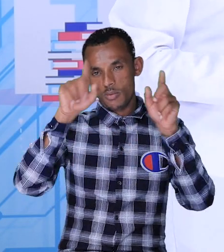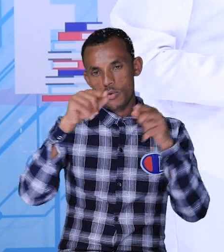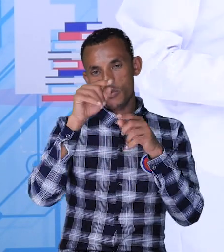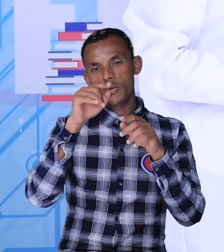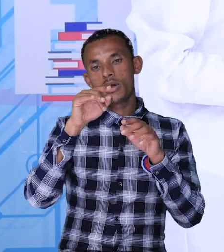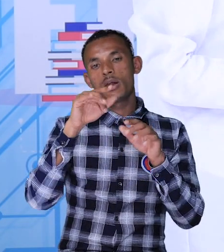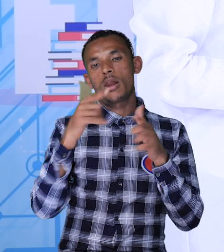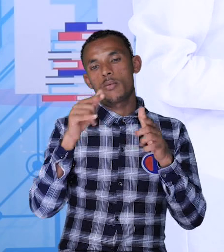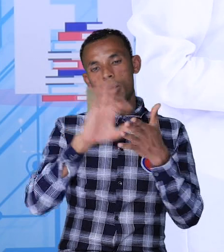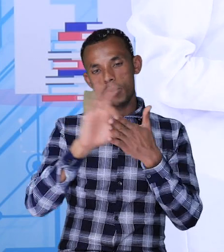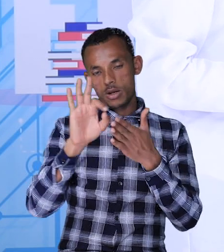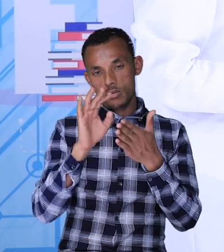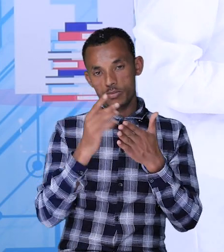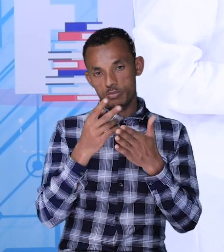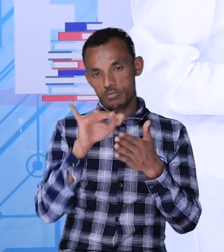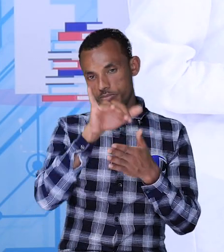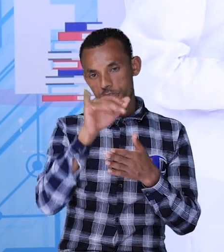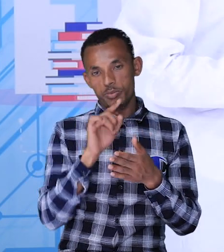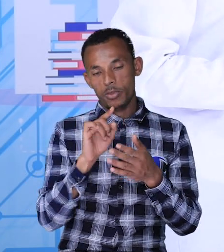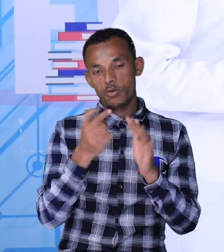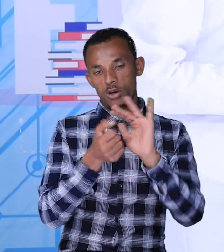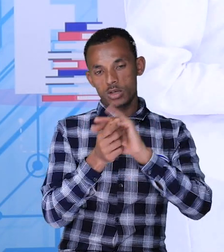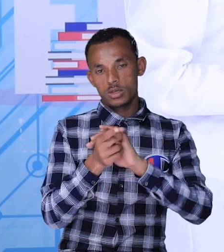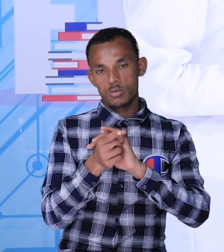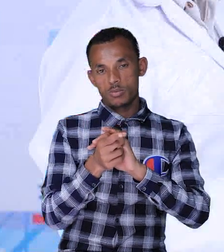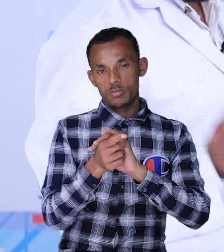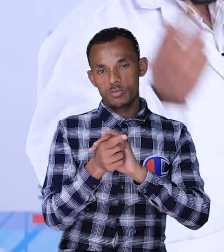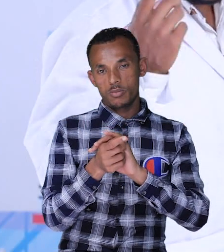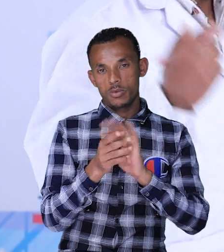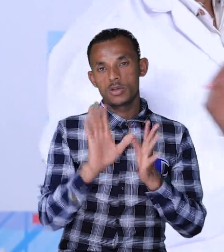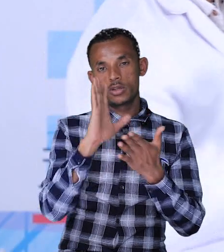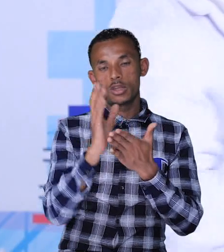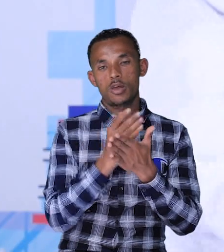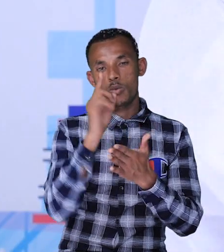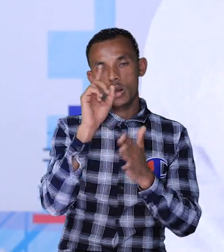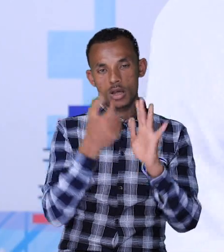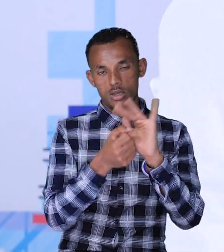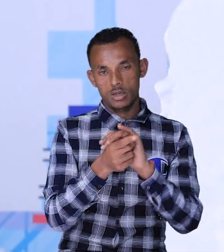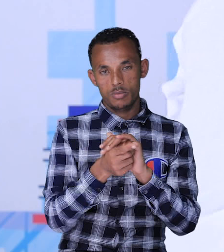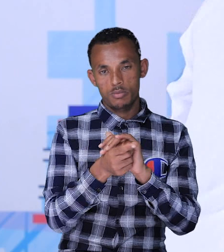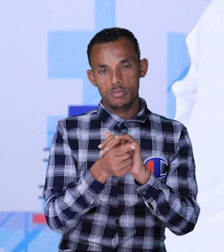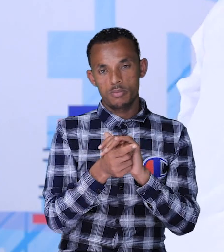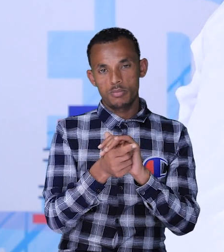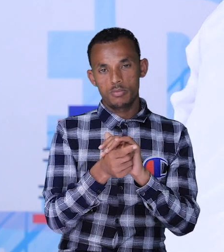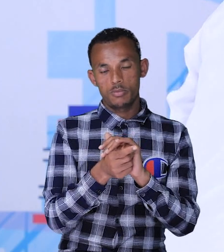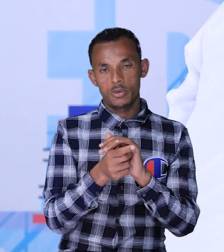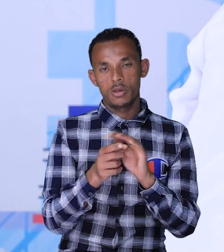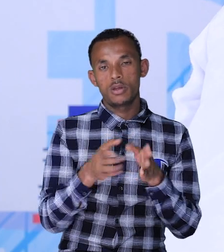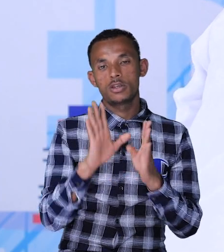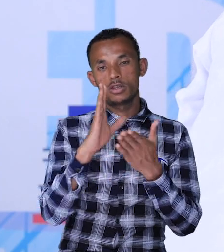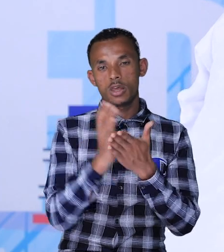number. So that's it. For example, let's take one example here. Let's